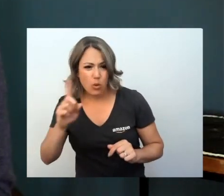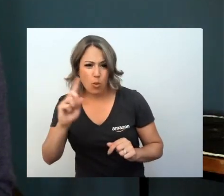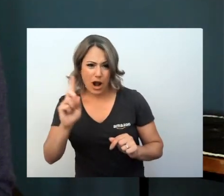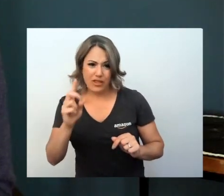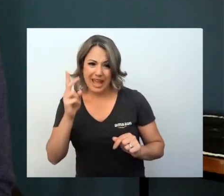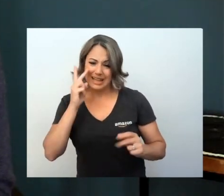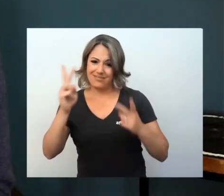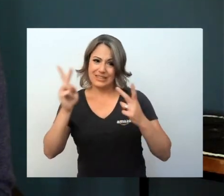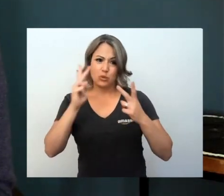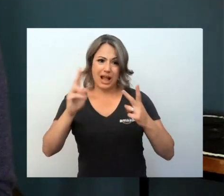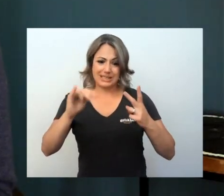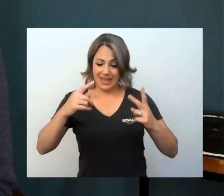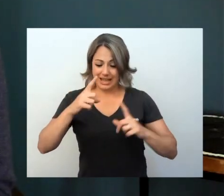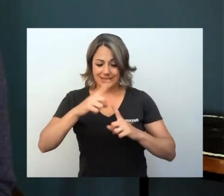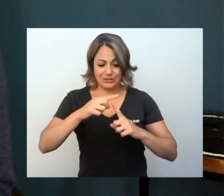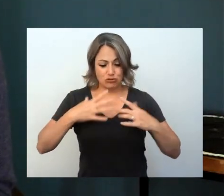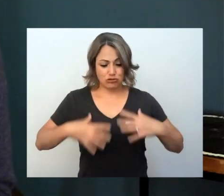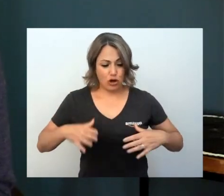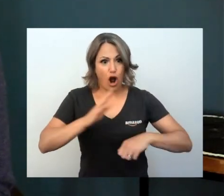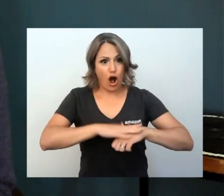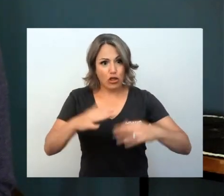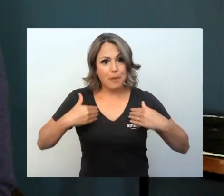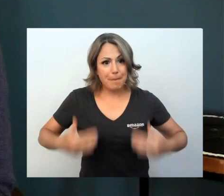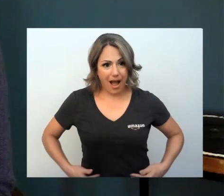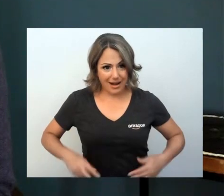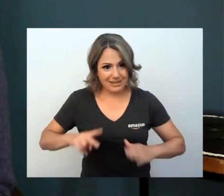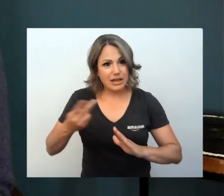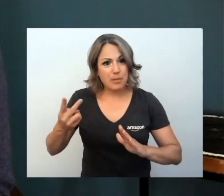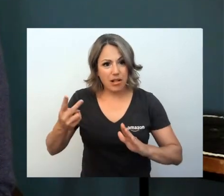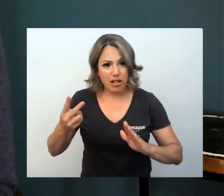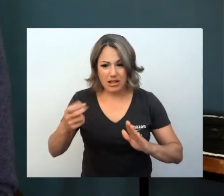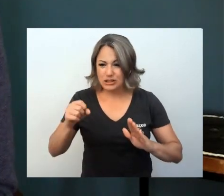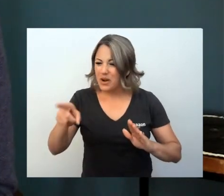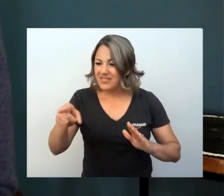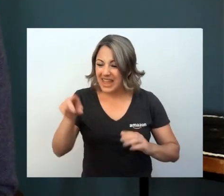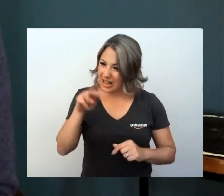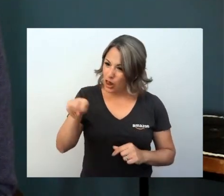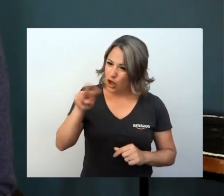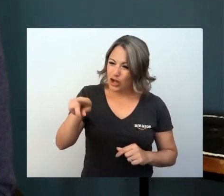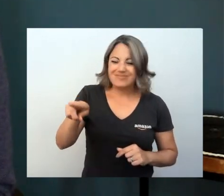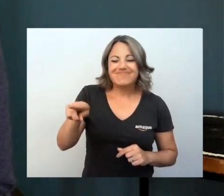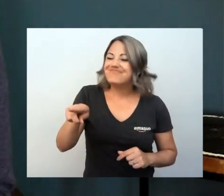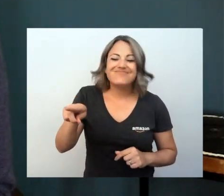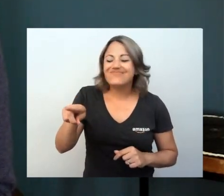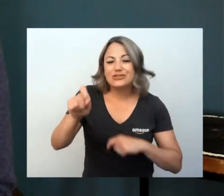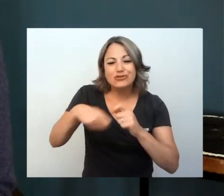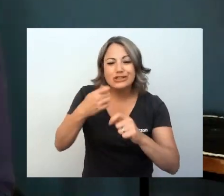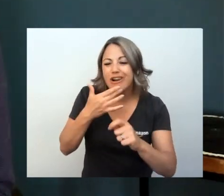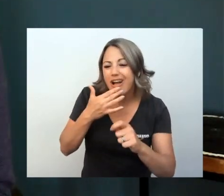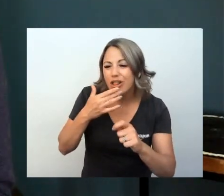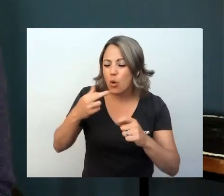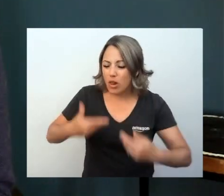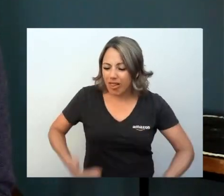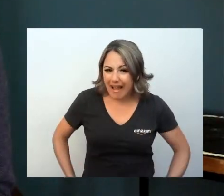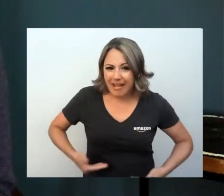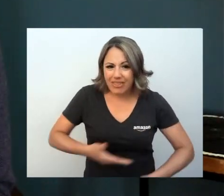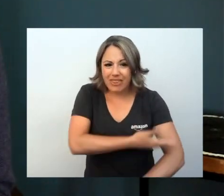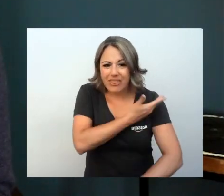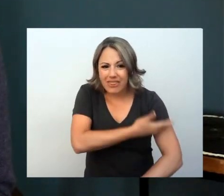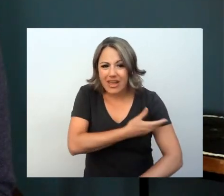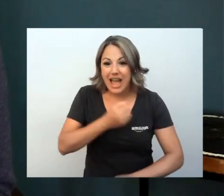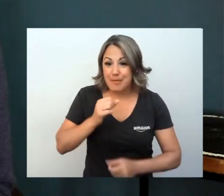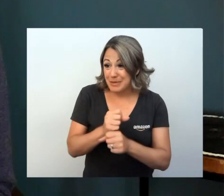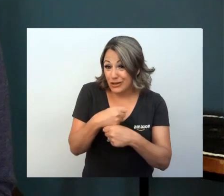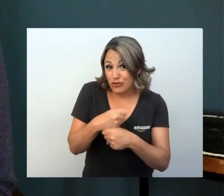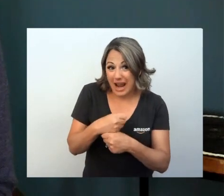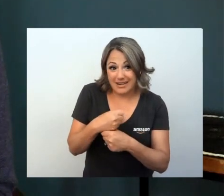their virtual body double and customize various aspects of it. So they can change color and sleeve length, create a custom tag with their